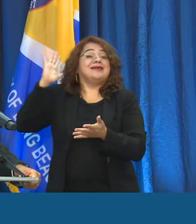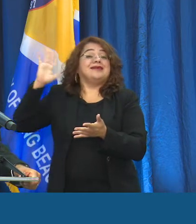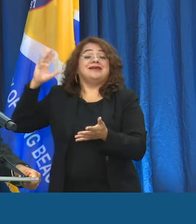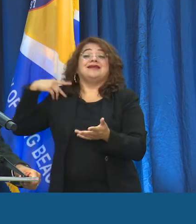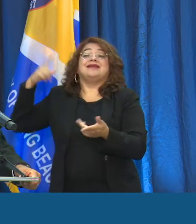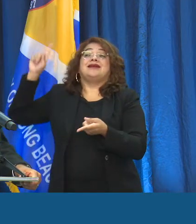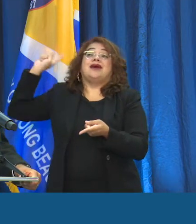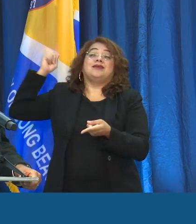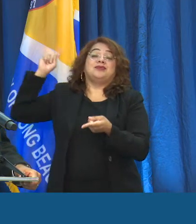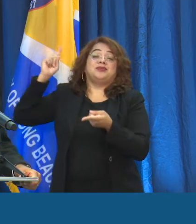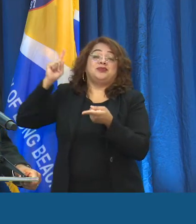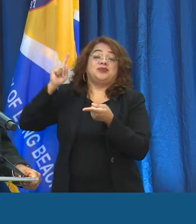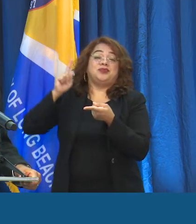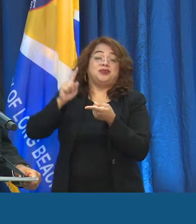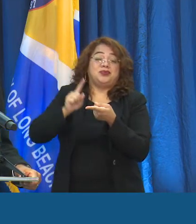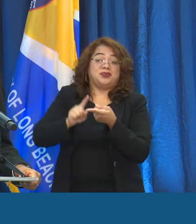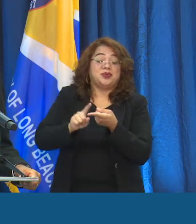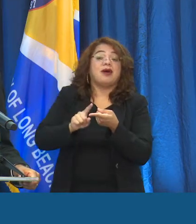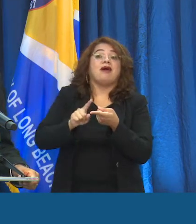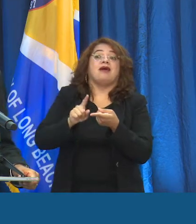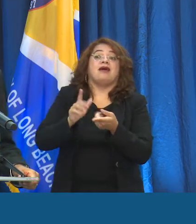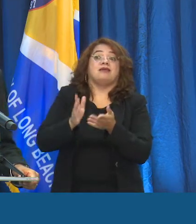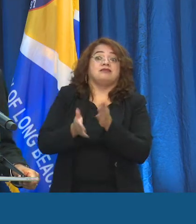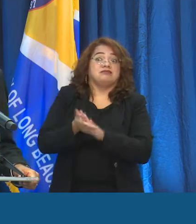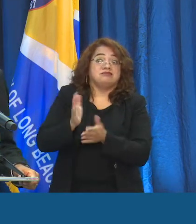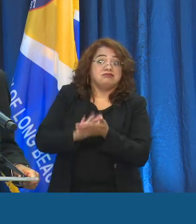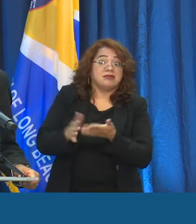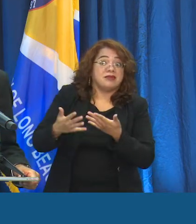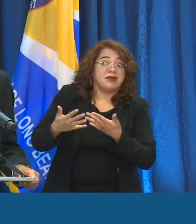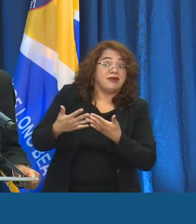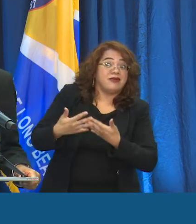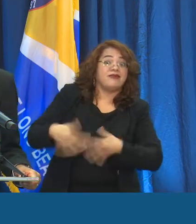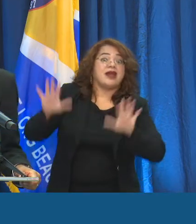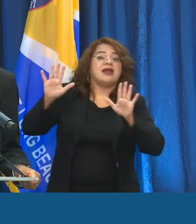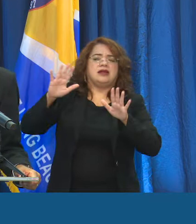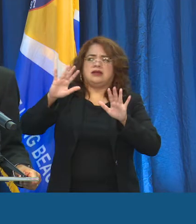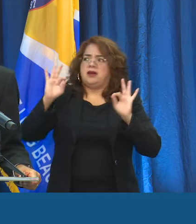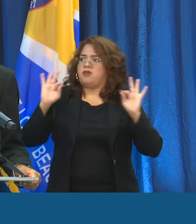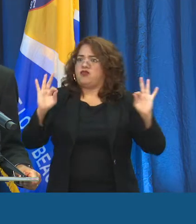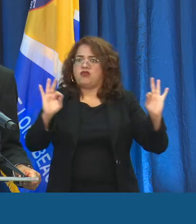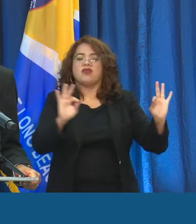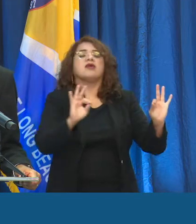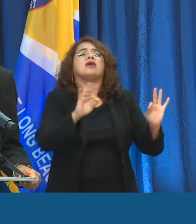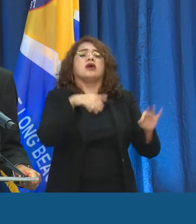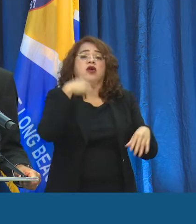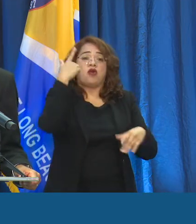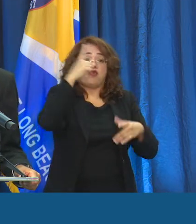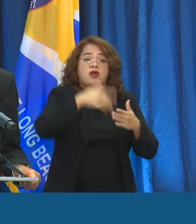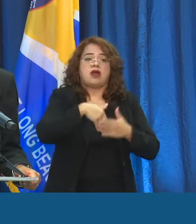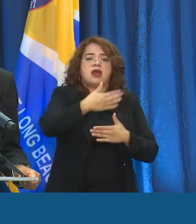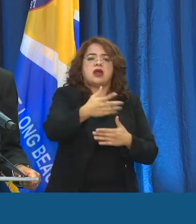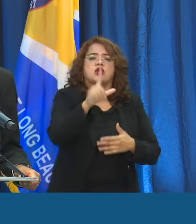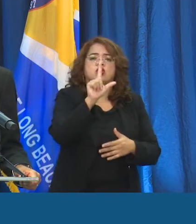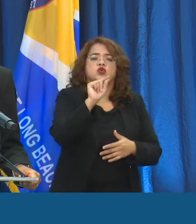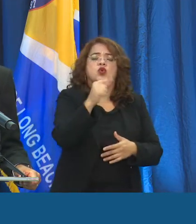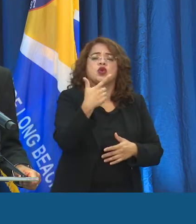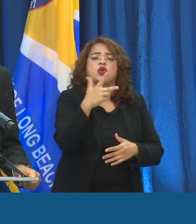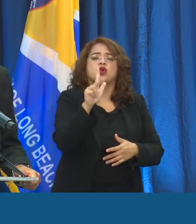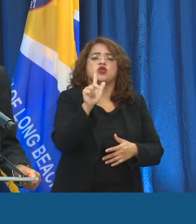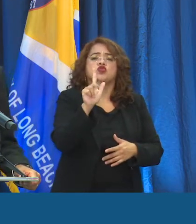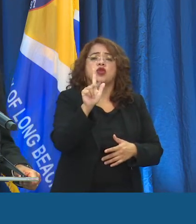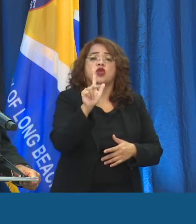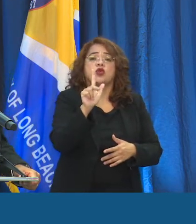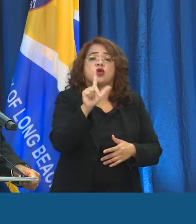in this next fiscal year to establish a new 5-year infrastructure plan beginning in 2023 when we begin to see